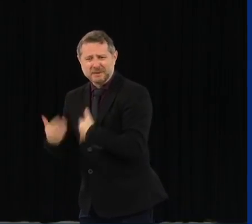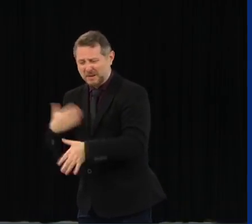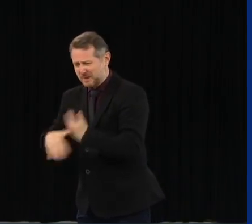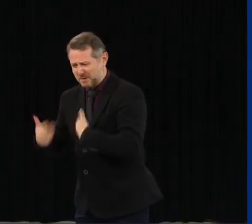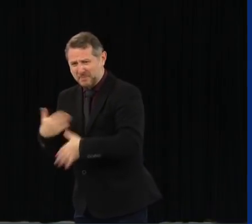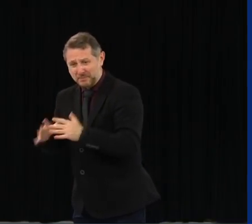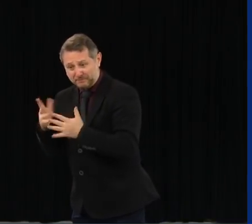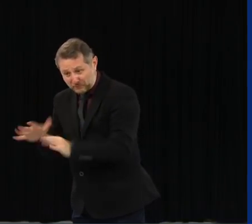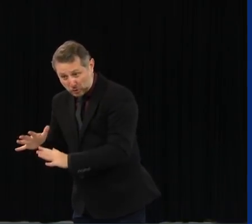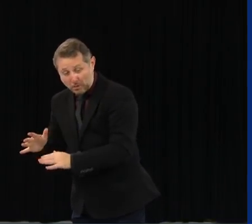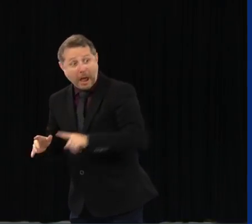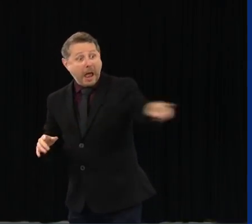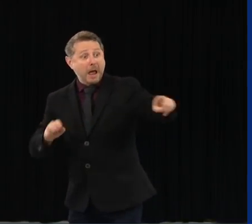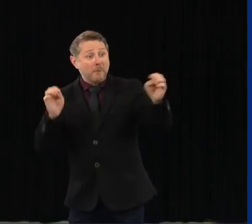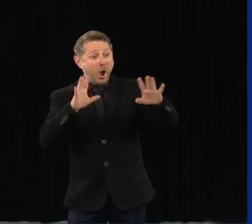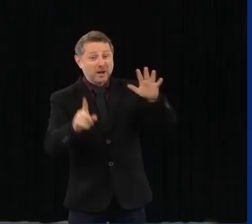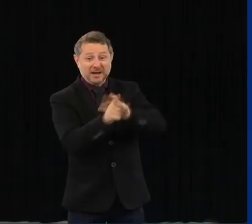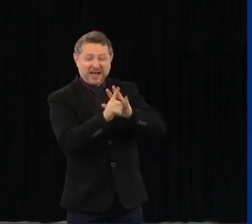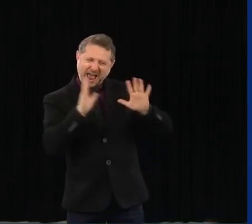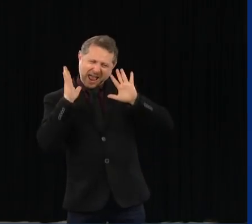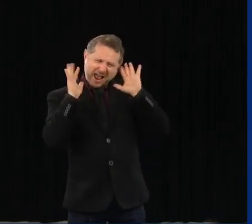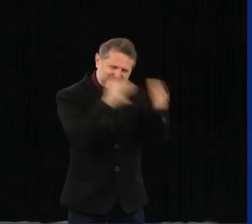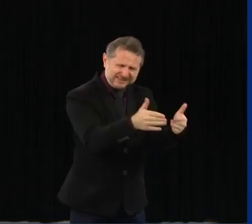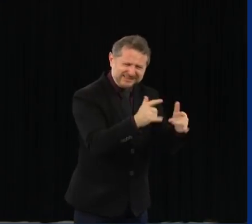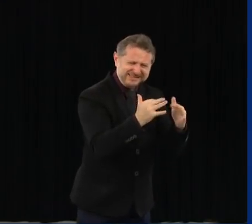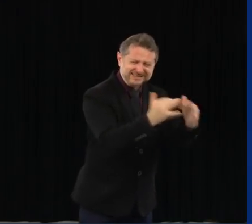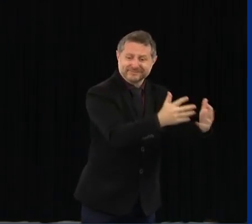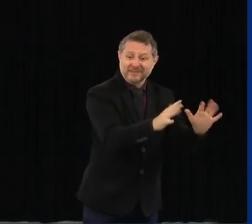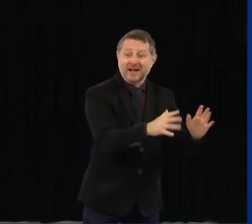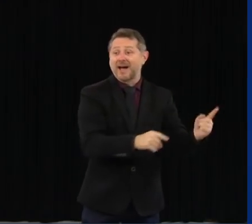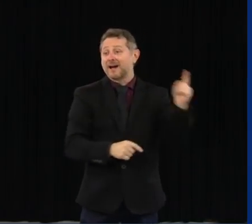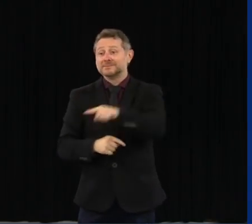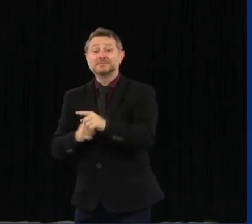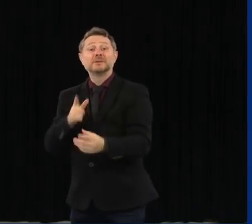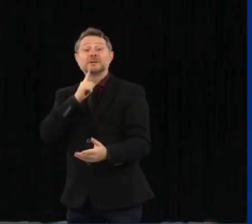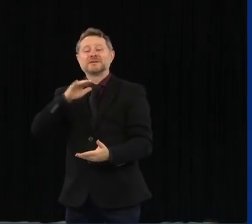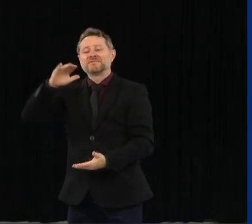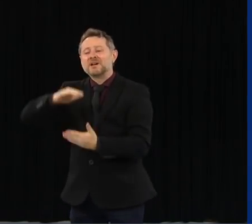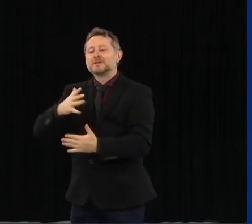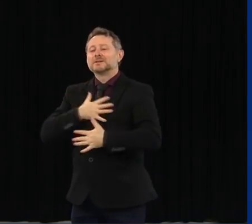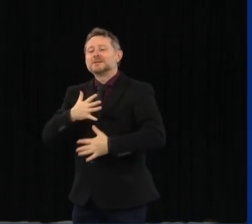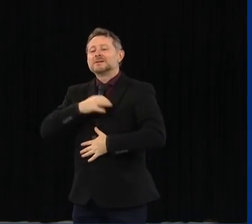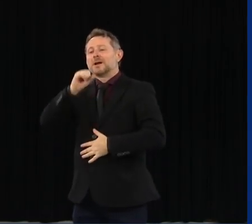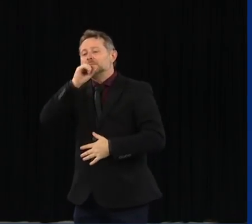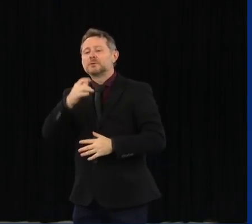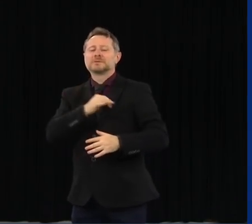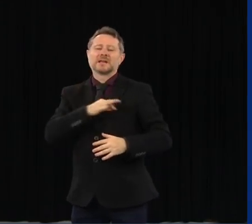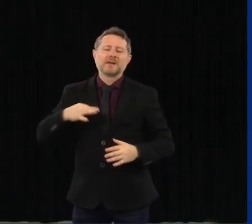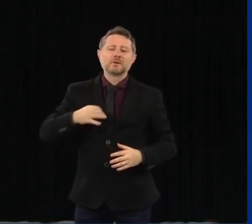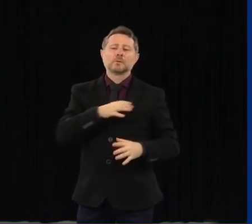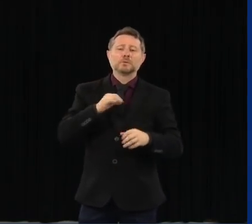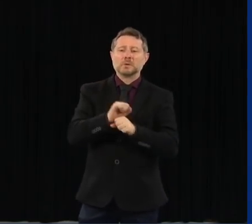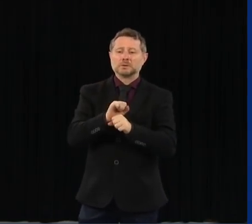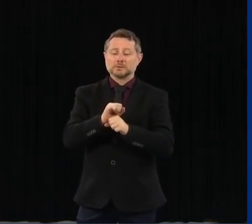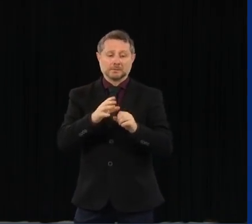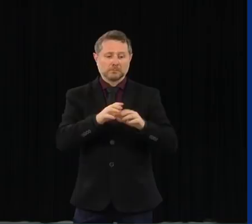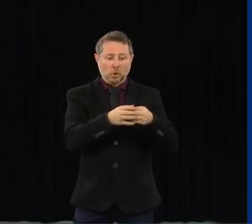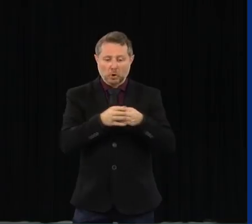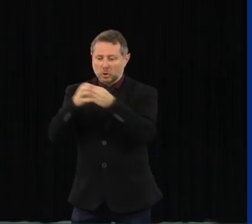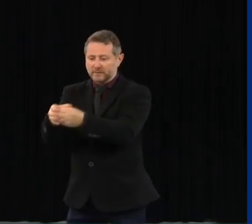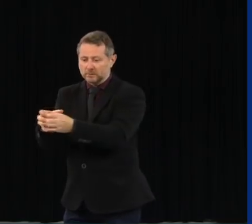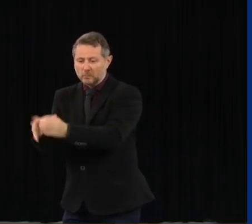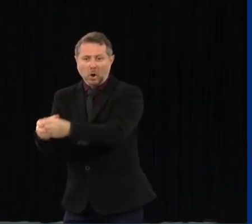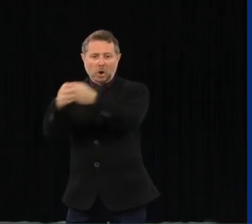and personnel as it develops. What is the alternative to the crisis that we